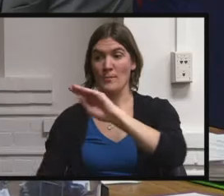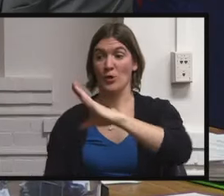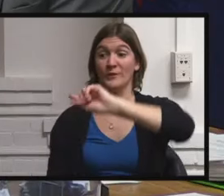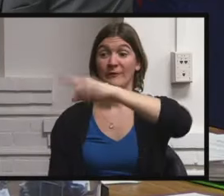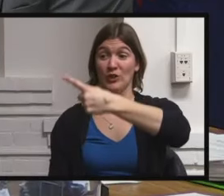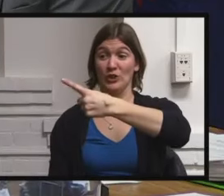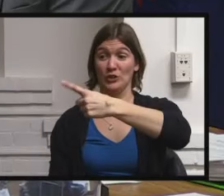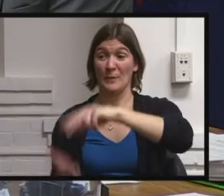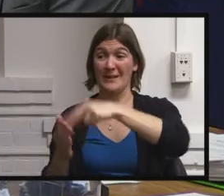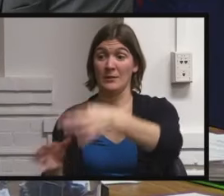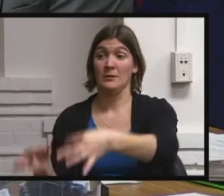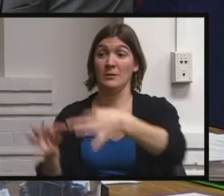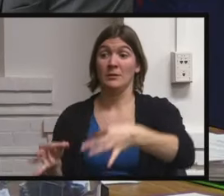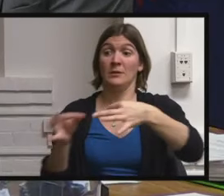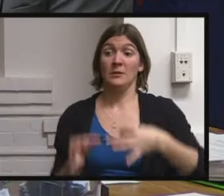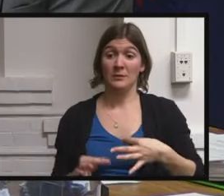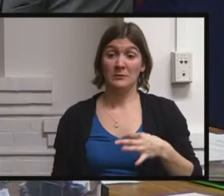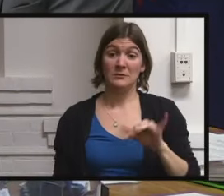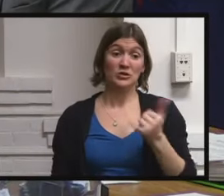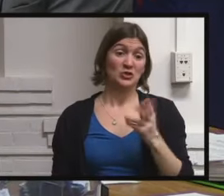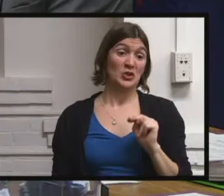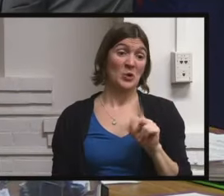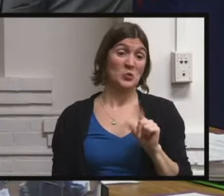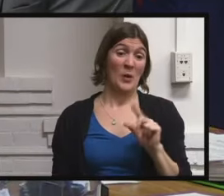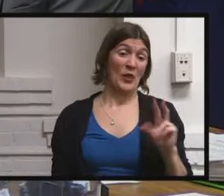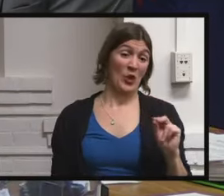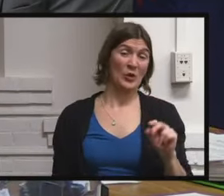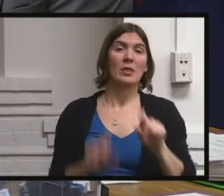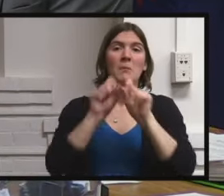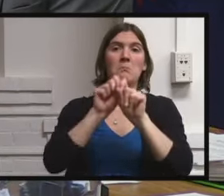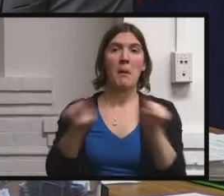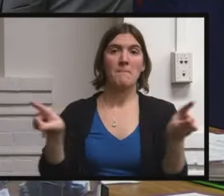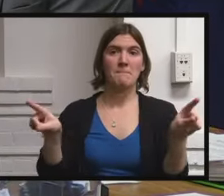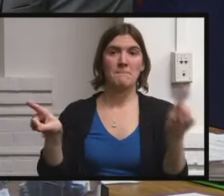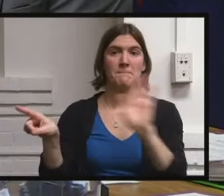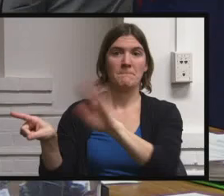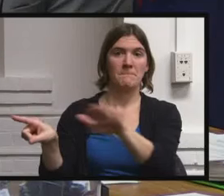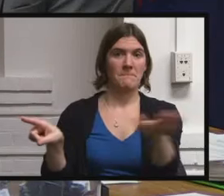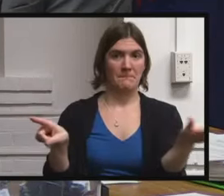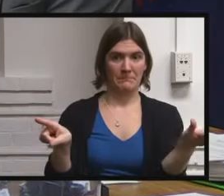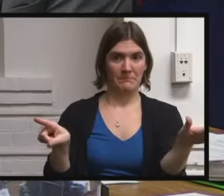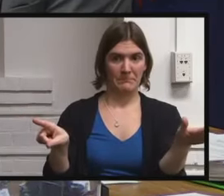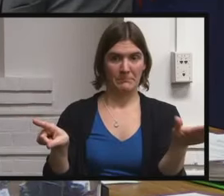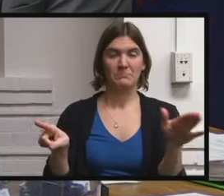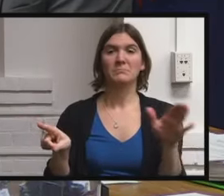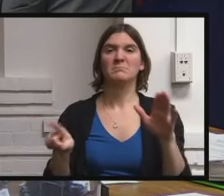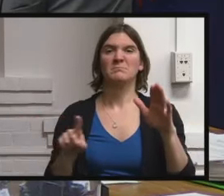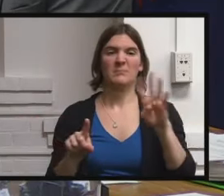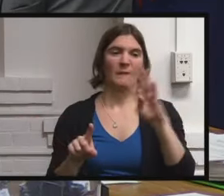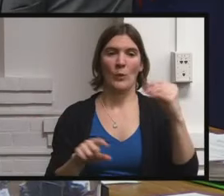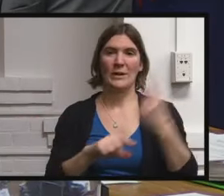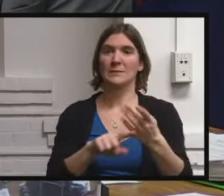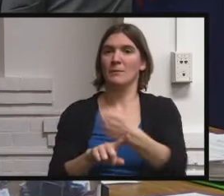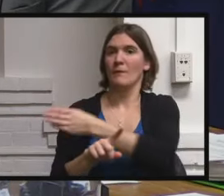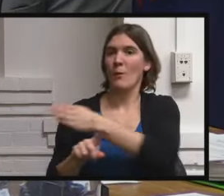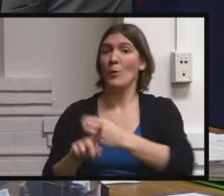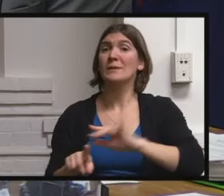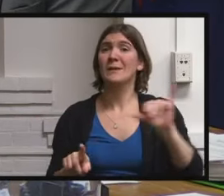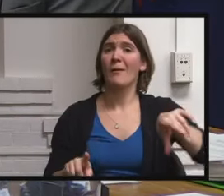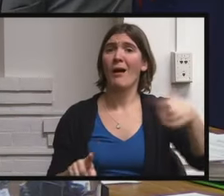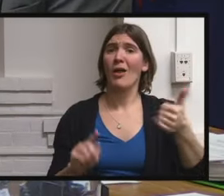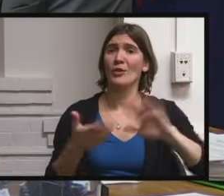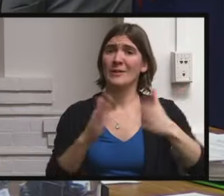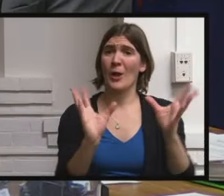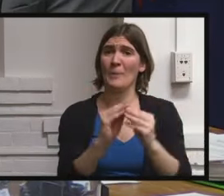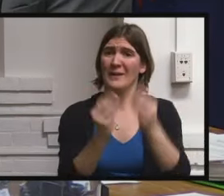go out between the 20th and 30th of January. And then we have similar deadlines going forward for any town meeting